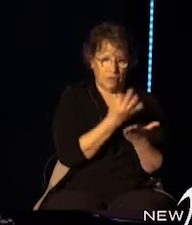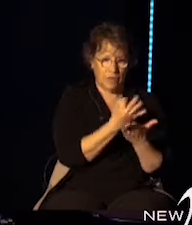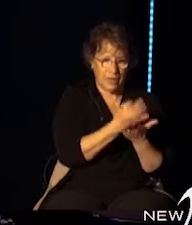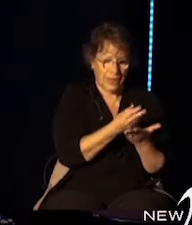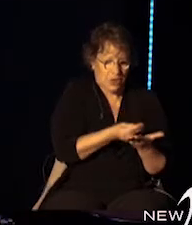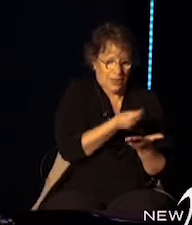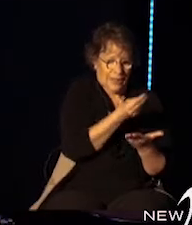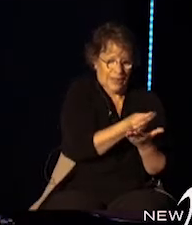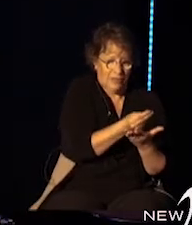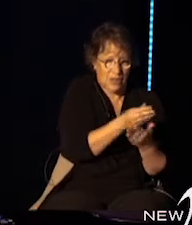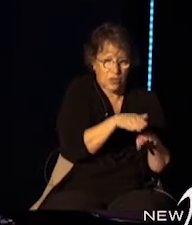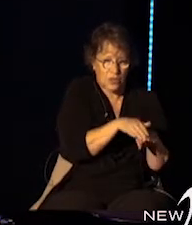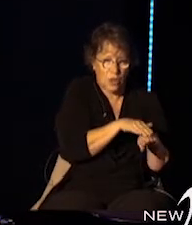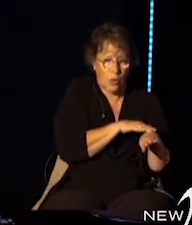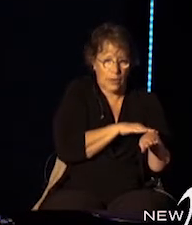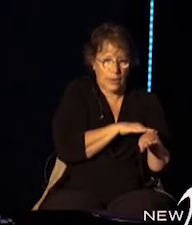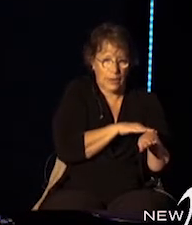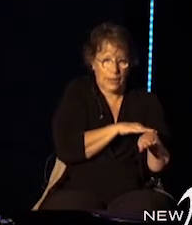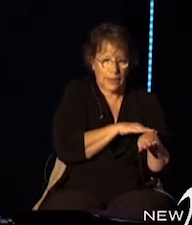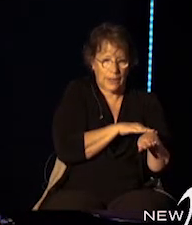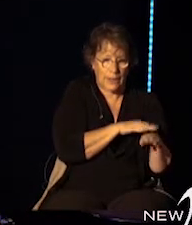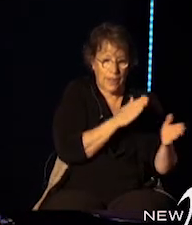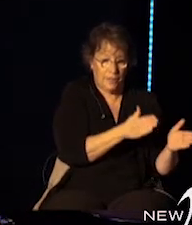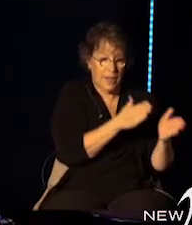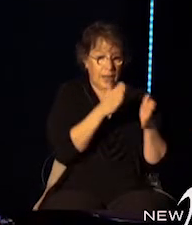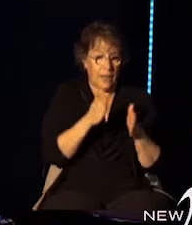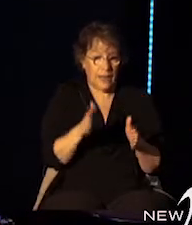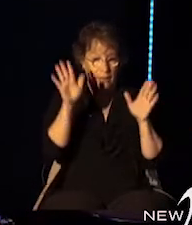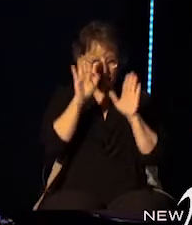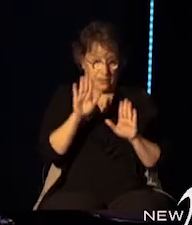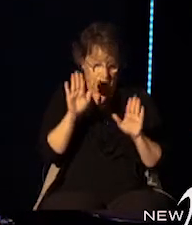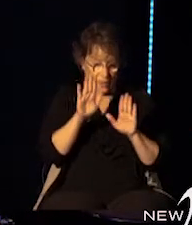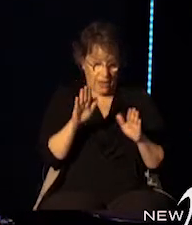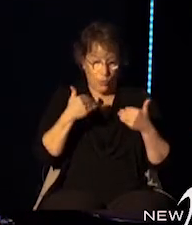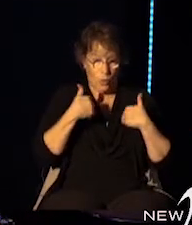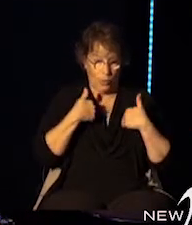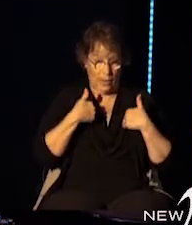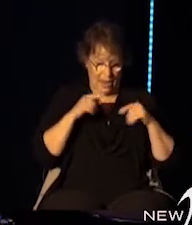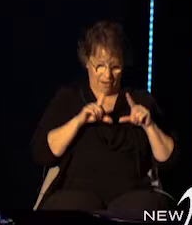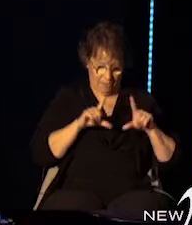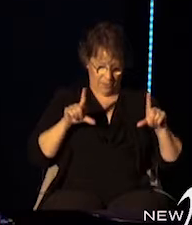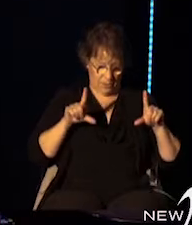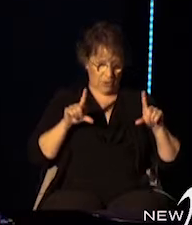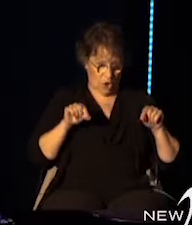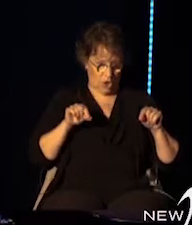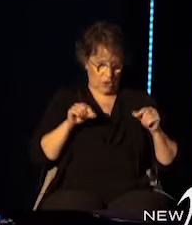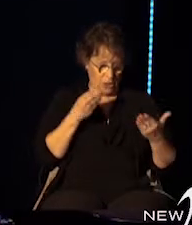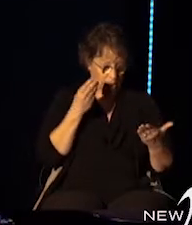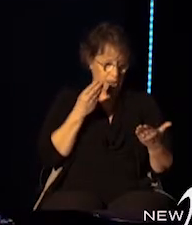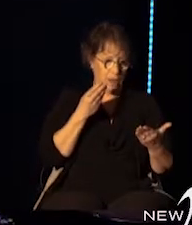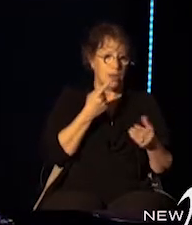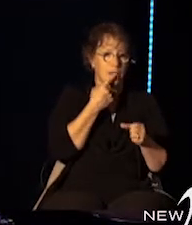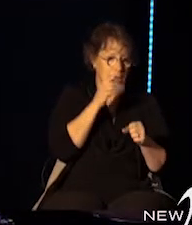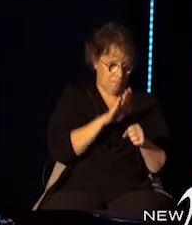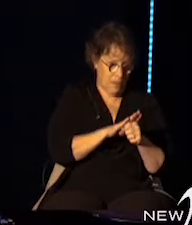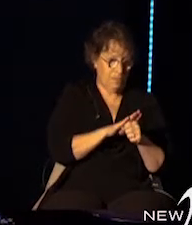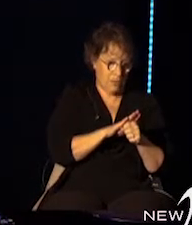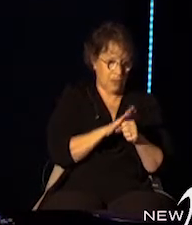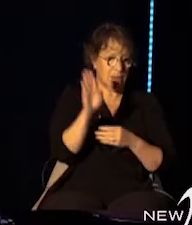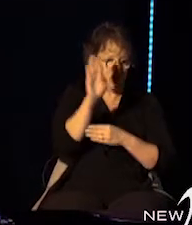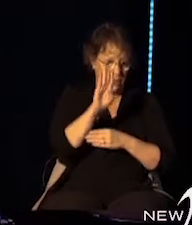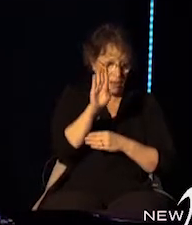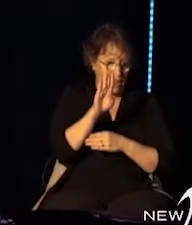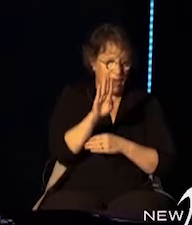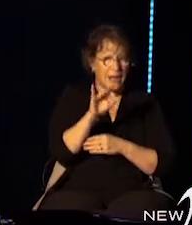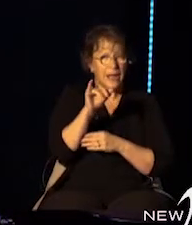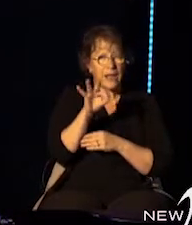But I believe the next Sunday, when we have Commitment Sunday, and we turn in our commitment cards, if each of us have prayed and said, Lord,